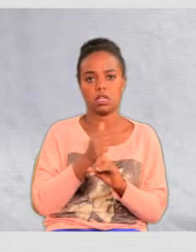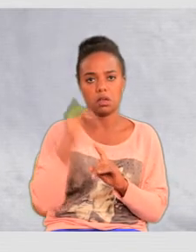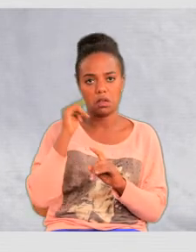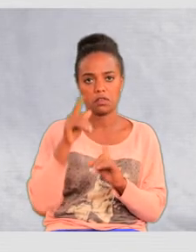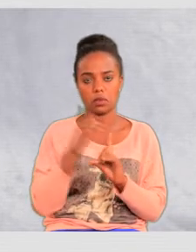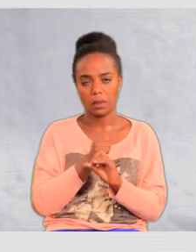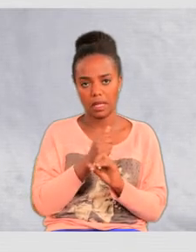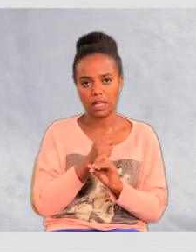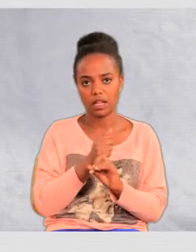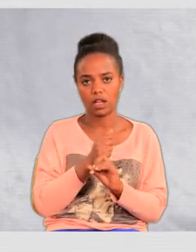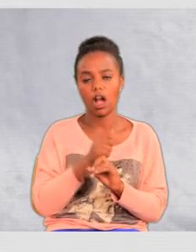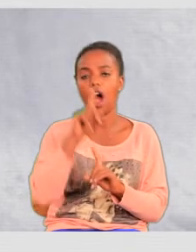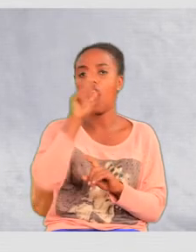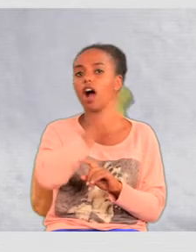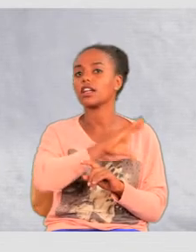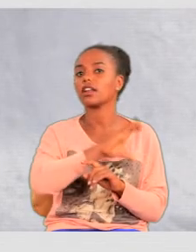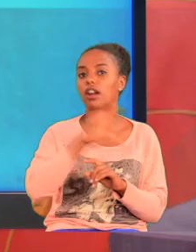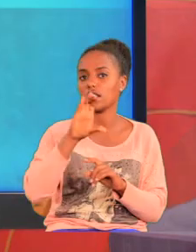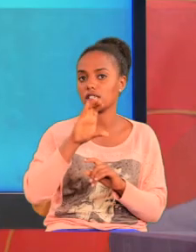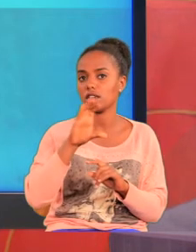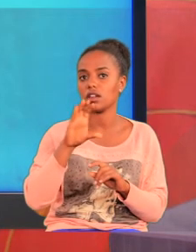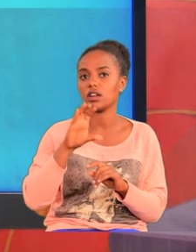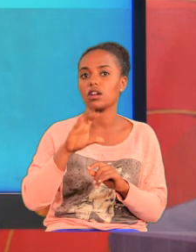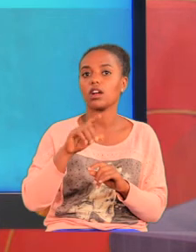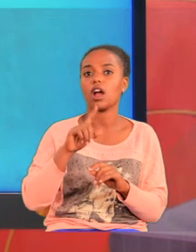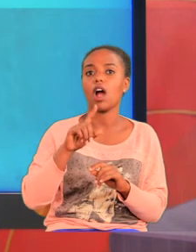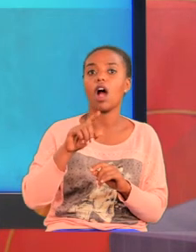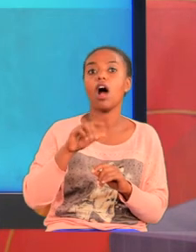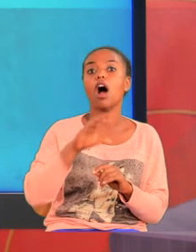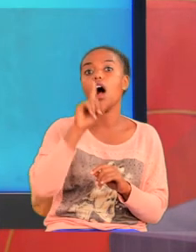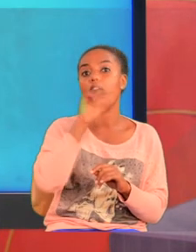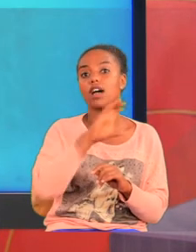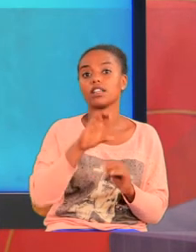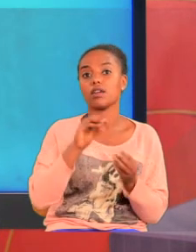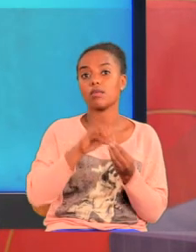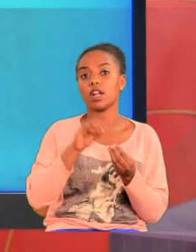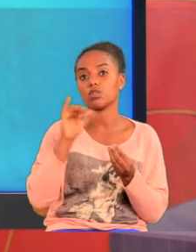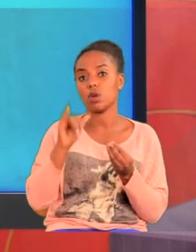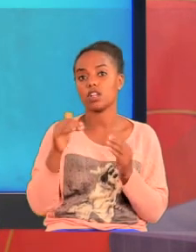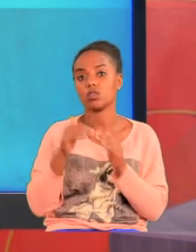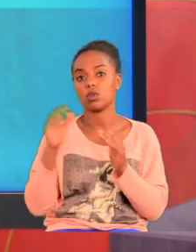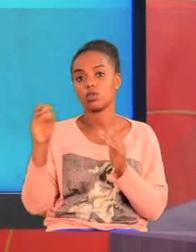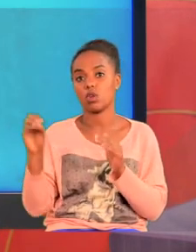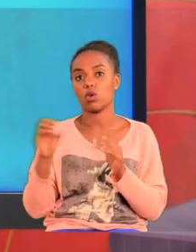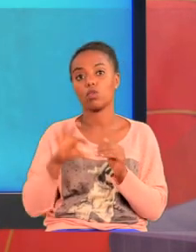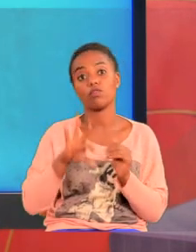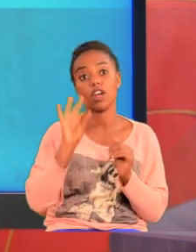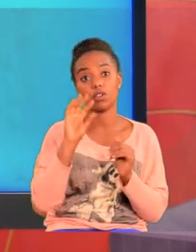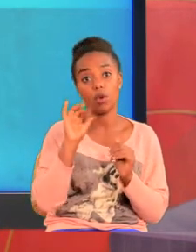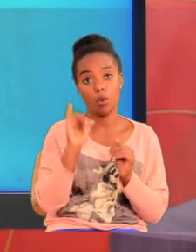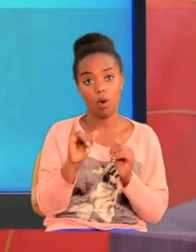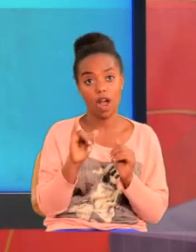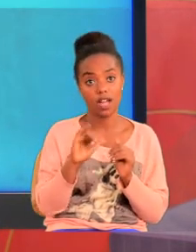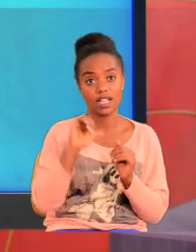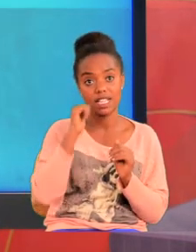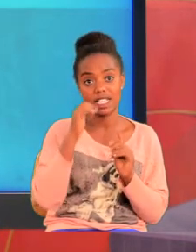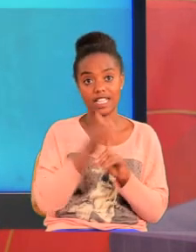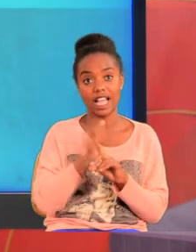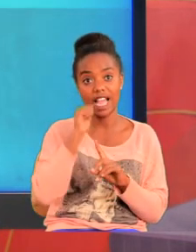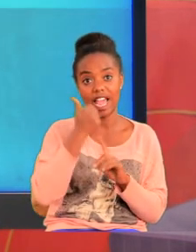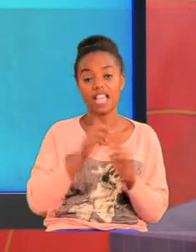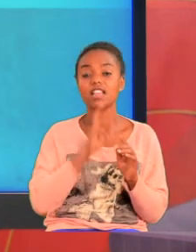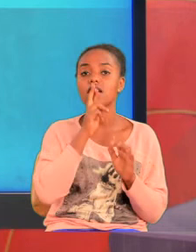take 100, 100 plus y is equal to 0, we can find y. Take any real